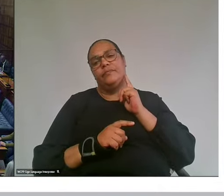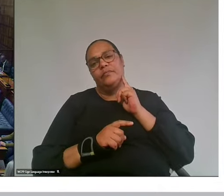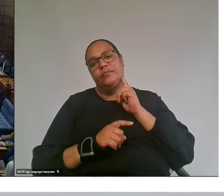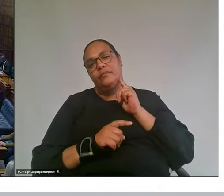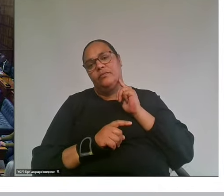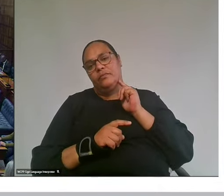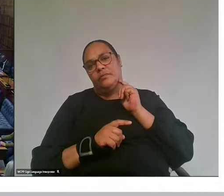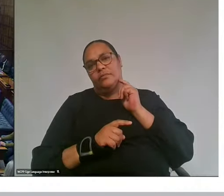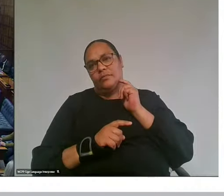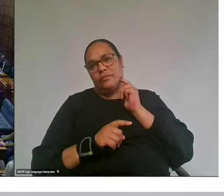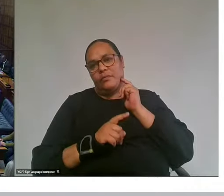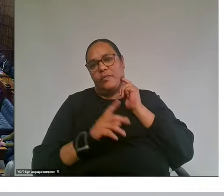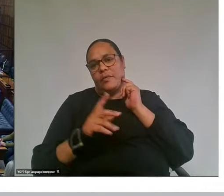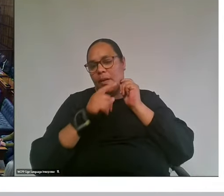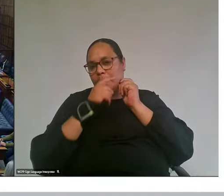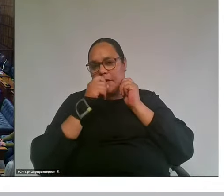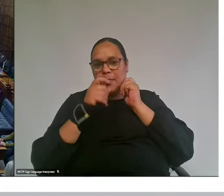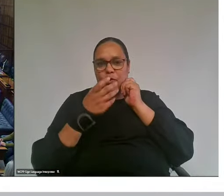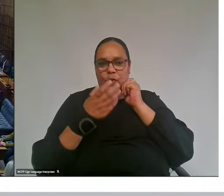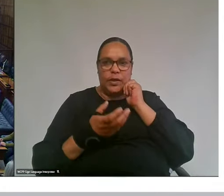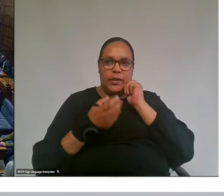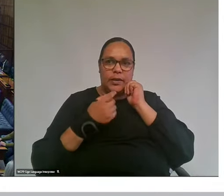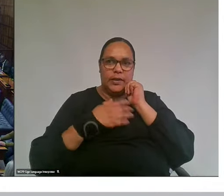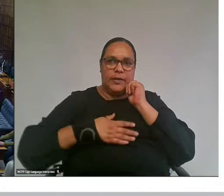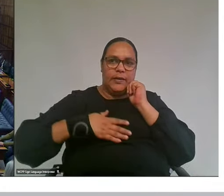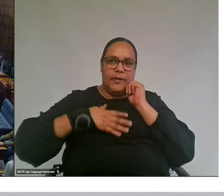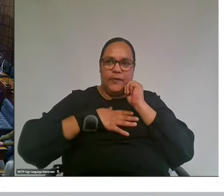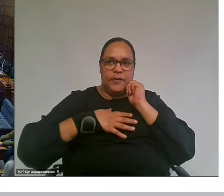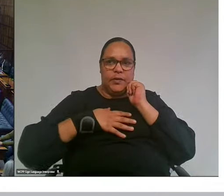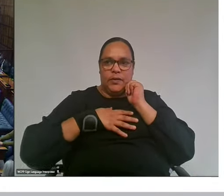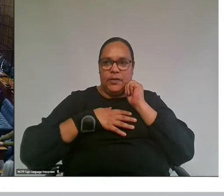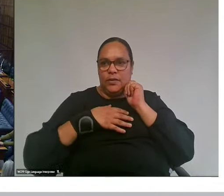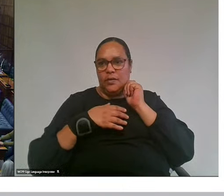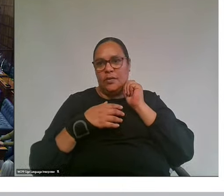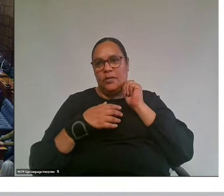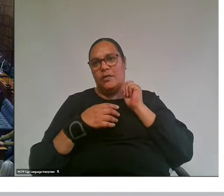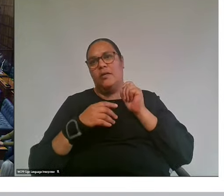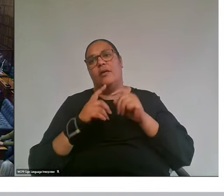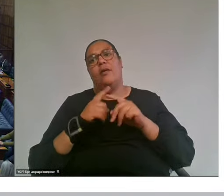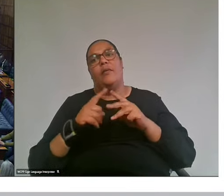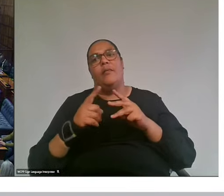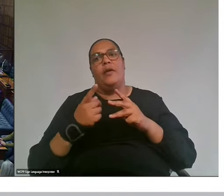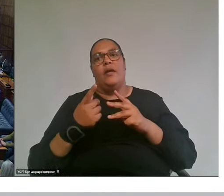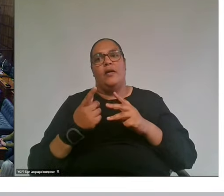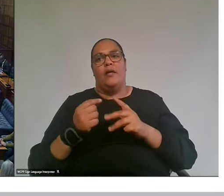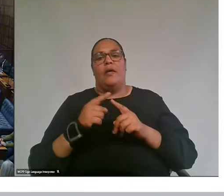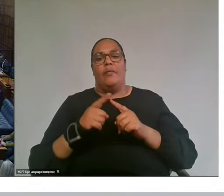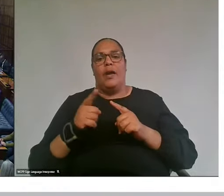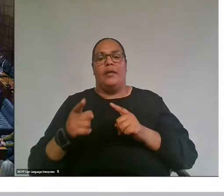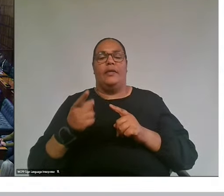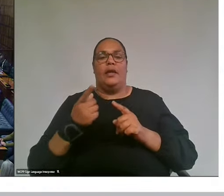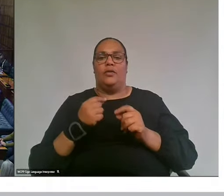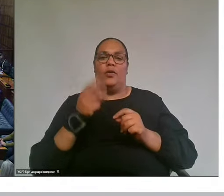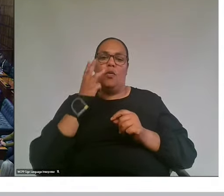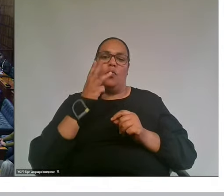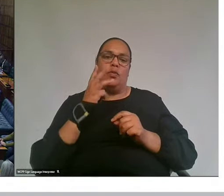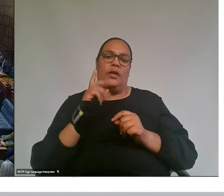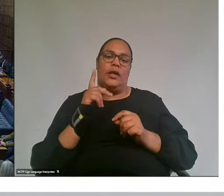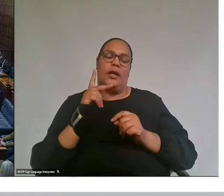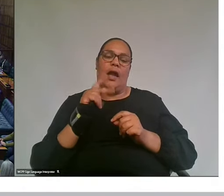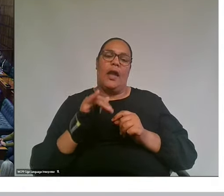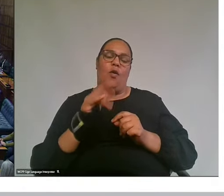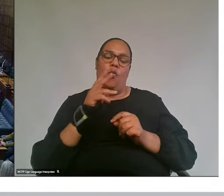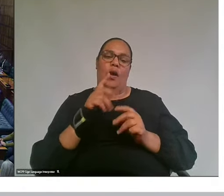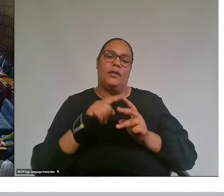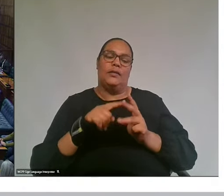of the names so that you can just get a feel for um so it's asina wines common Stevens wines Kai wines